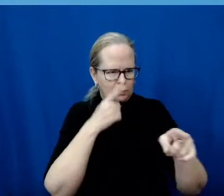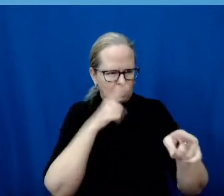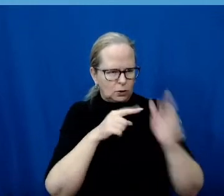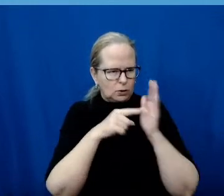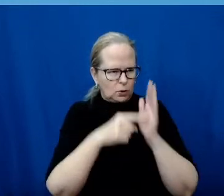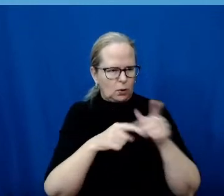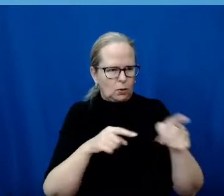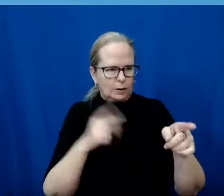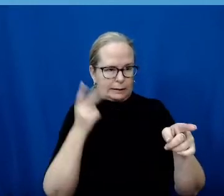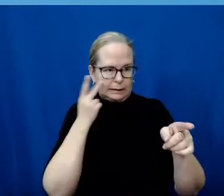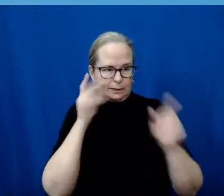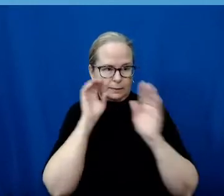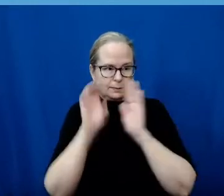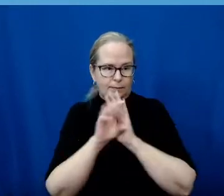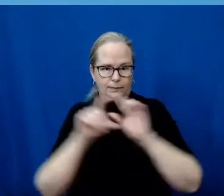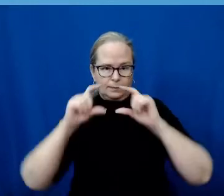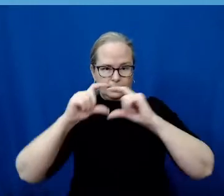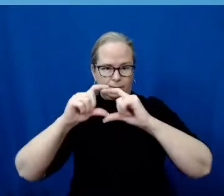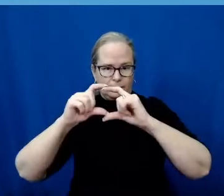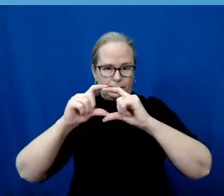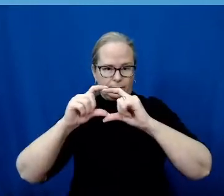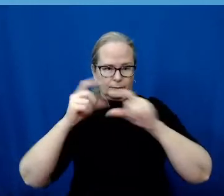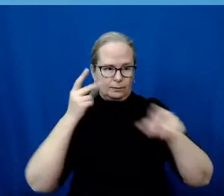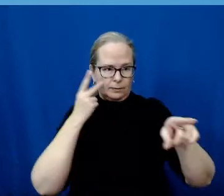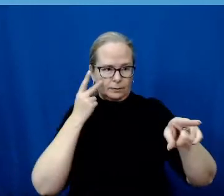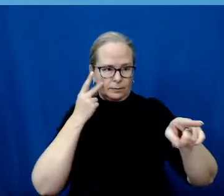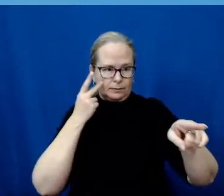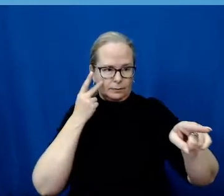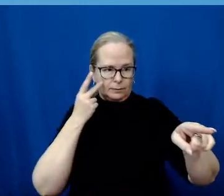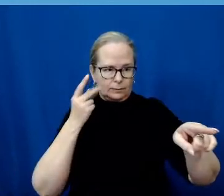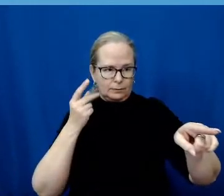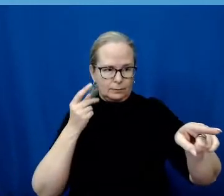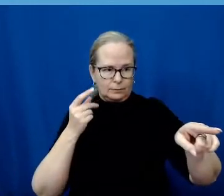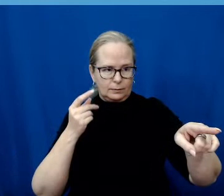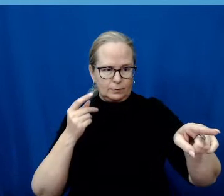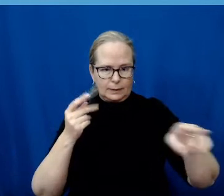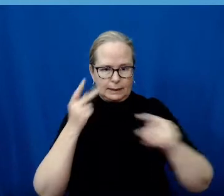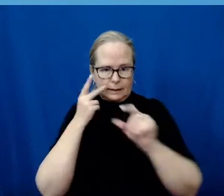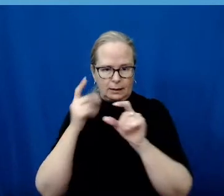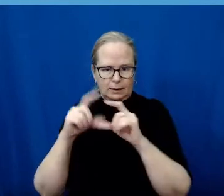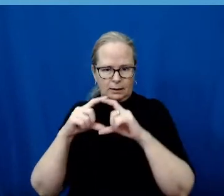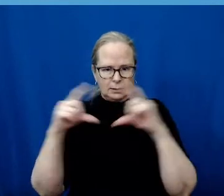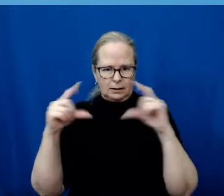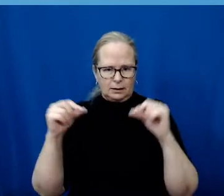that room? I've just been talking, and it just fills up.